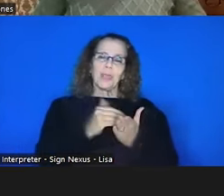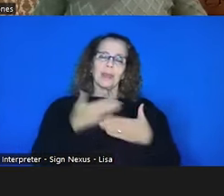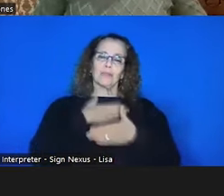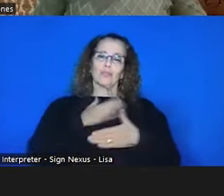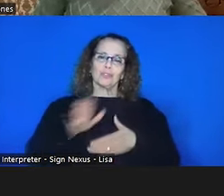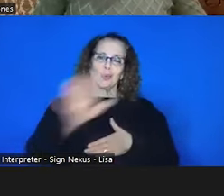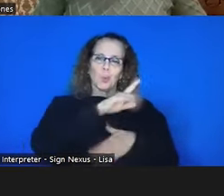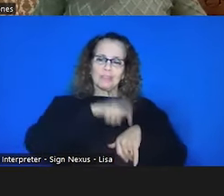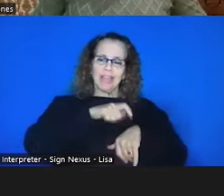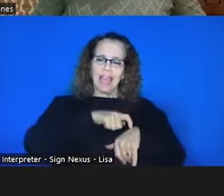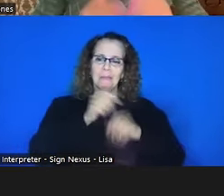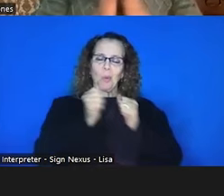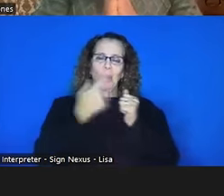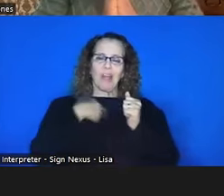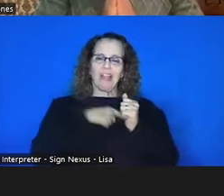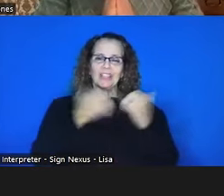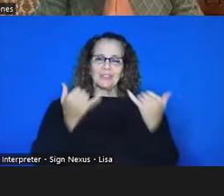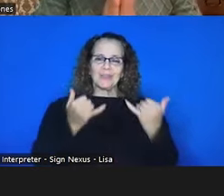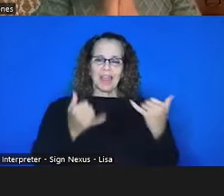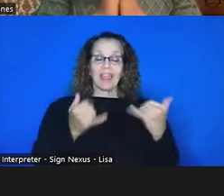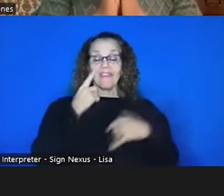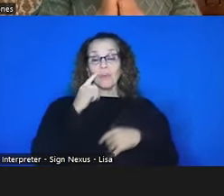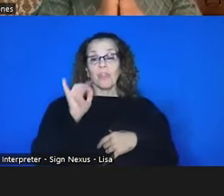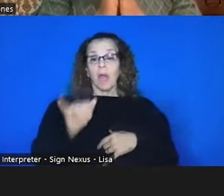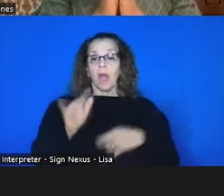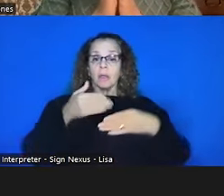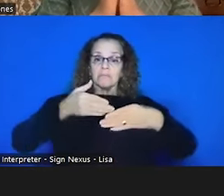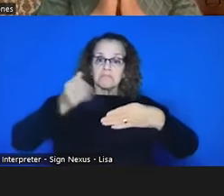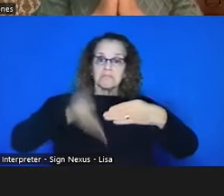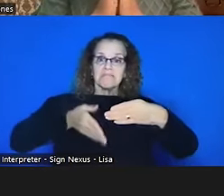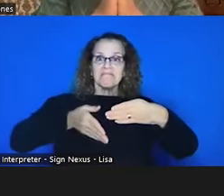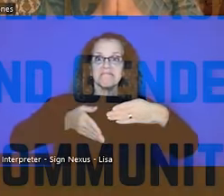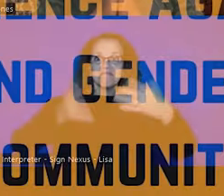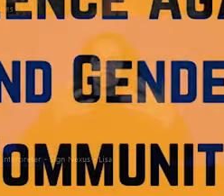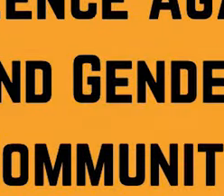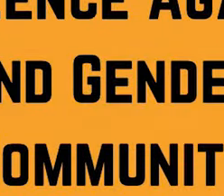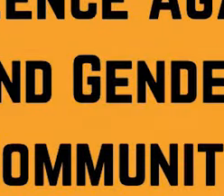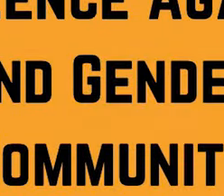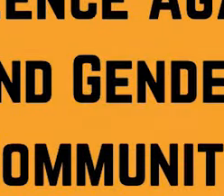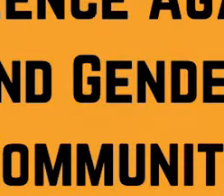time and being with us today. And for that, we'll end there. Thank you all so much again.